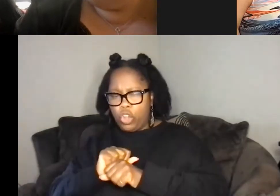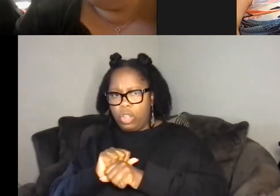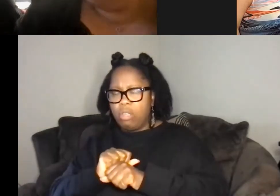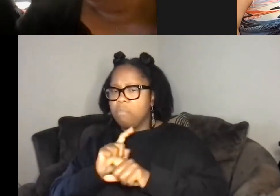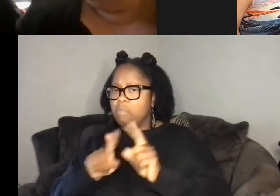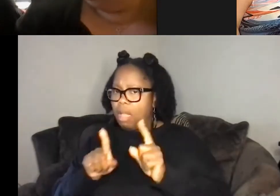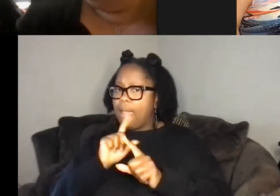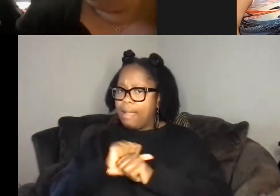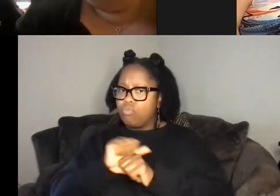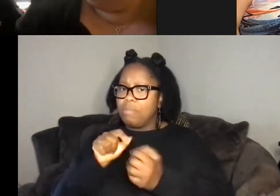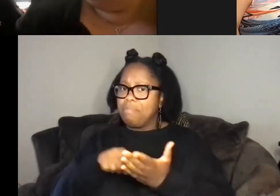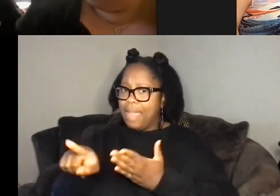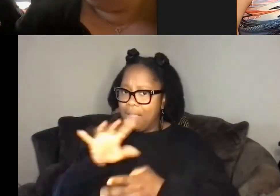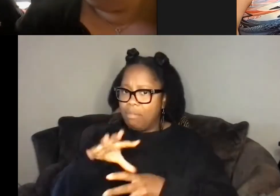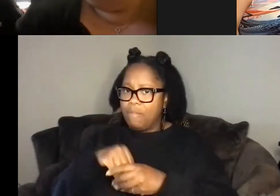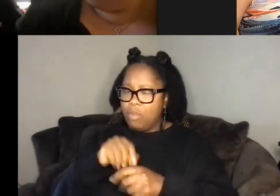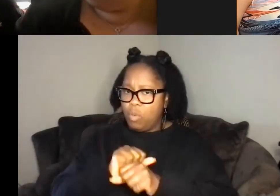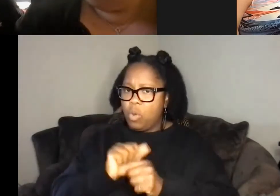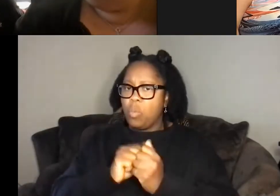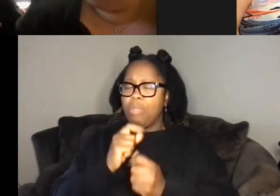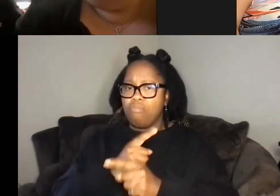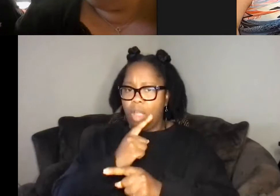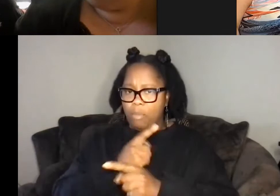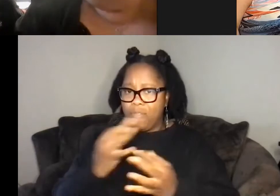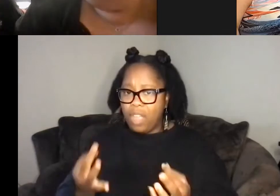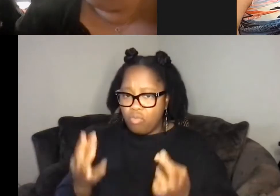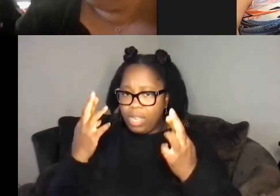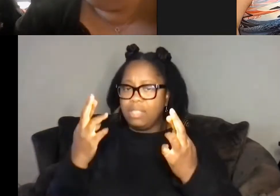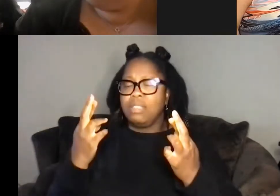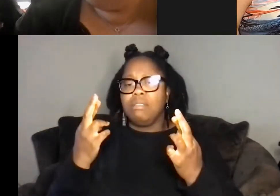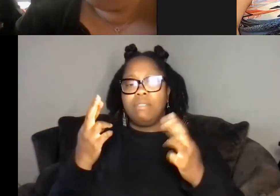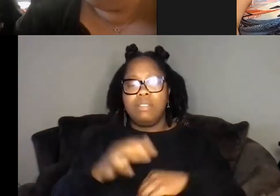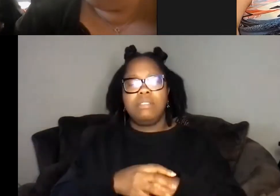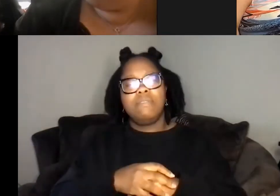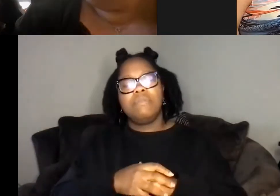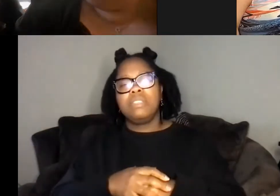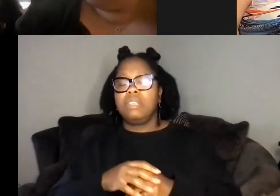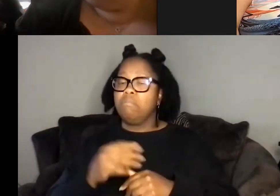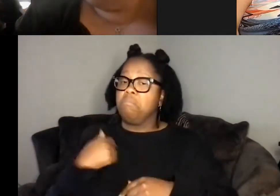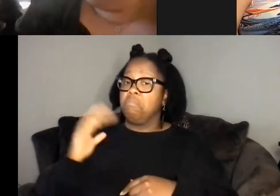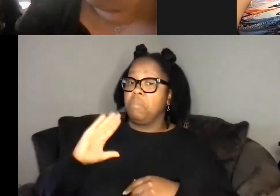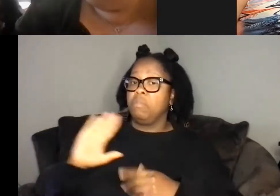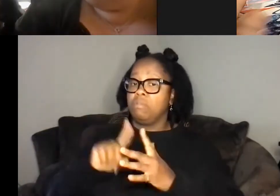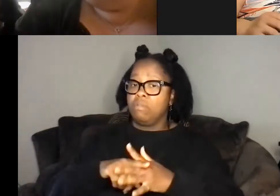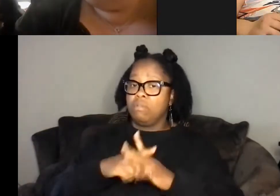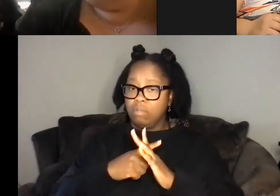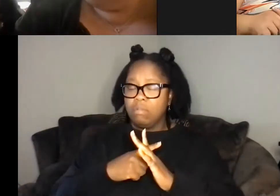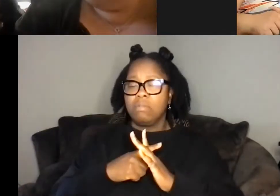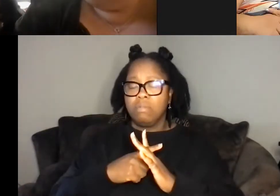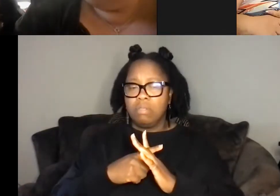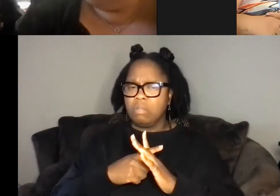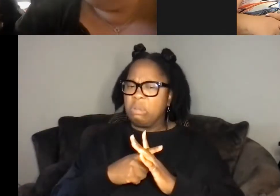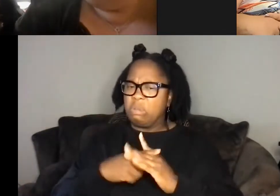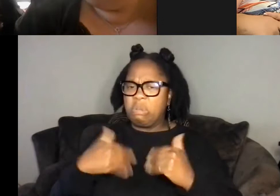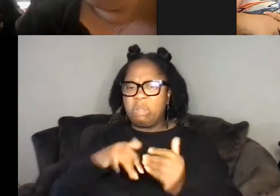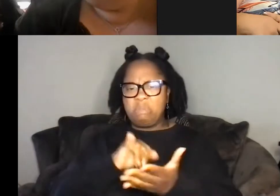paid to do this work with proper fundraising. And when I started, that was really, it was impossible